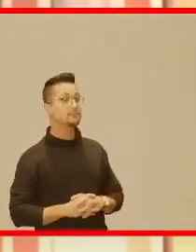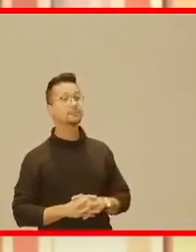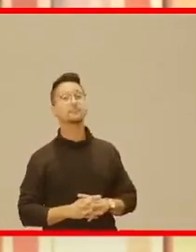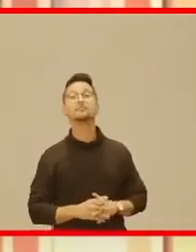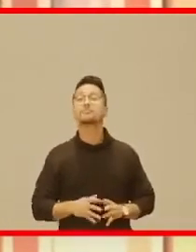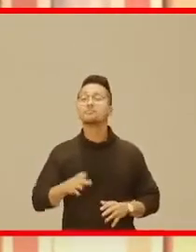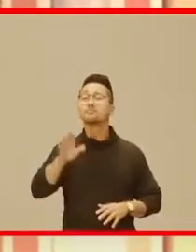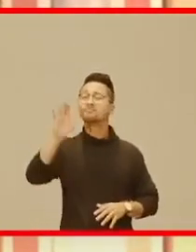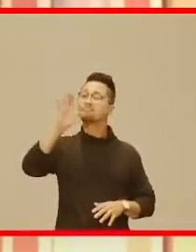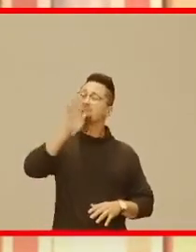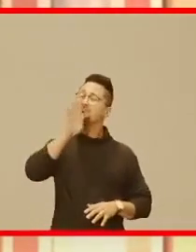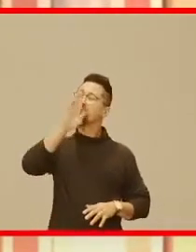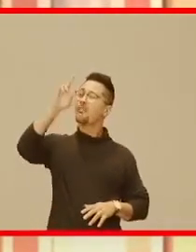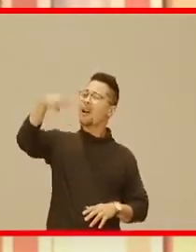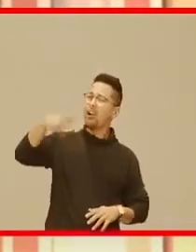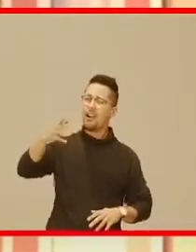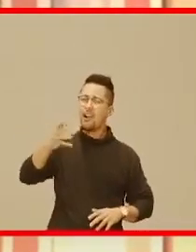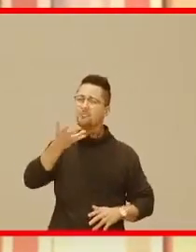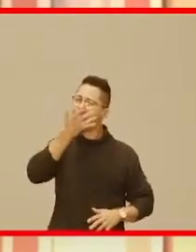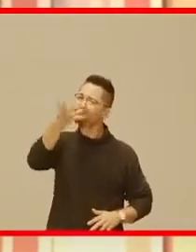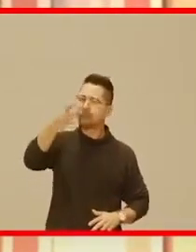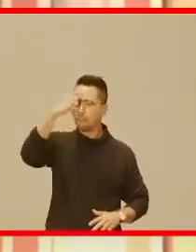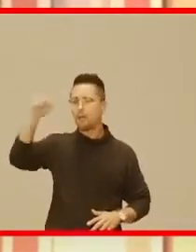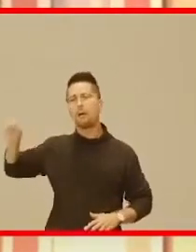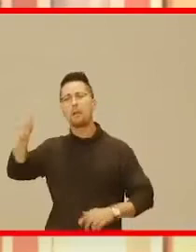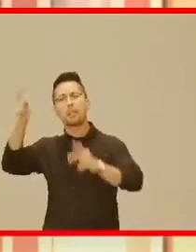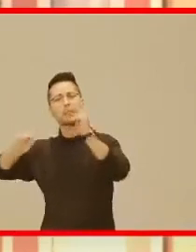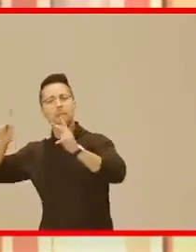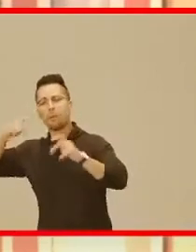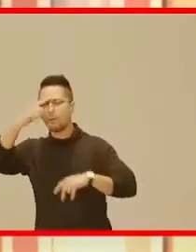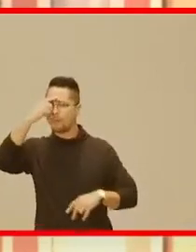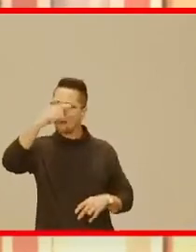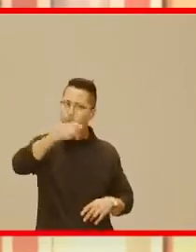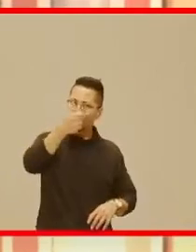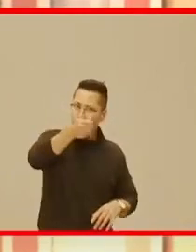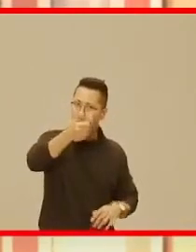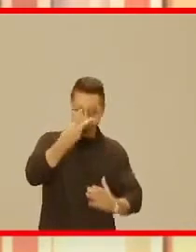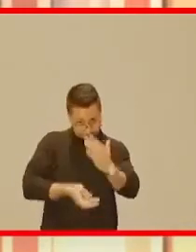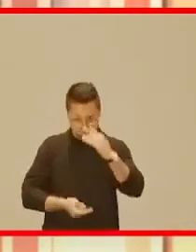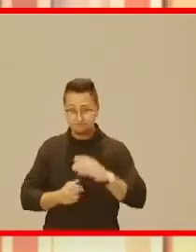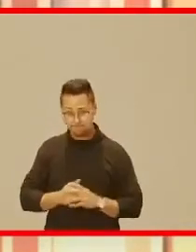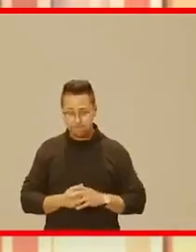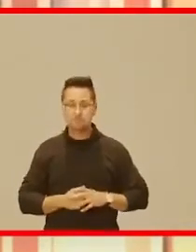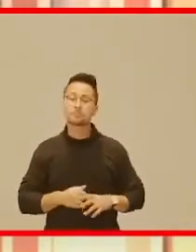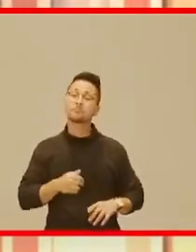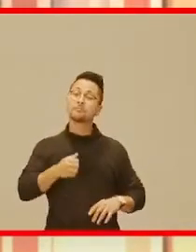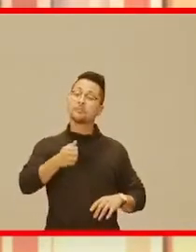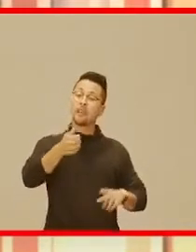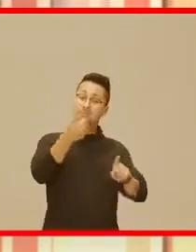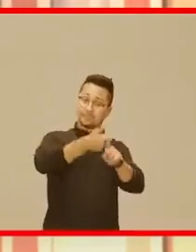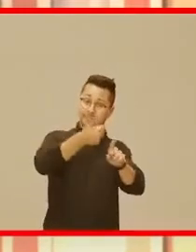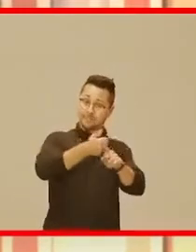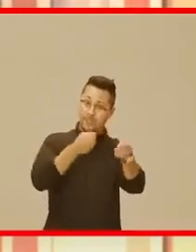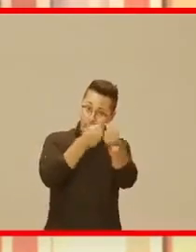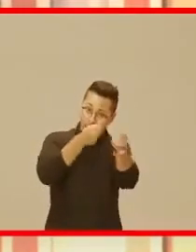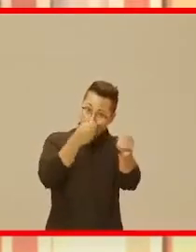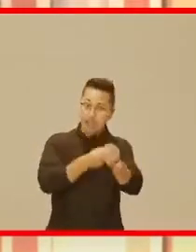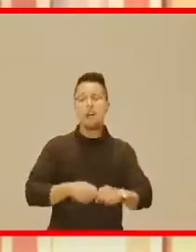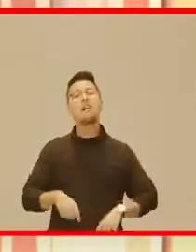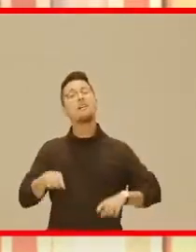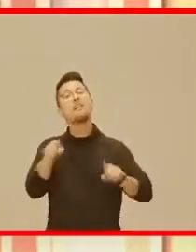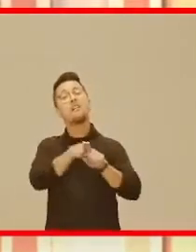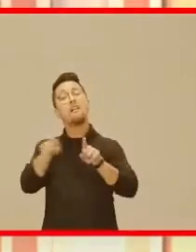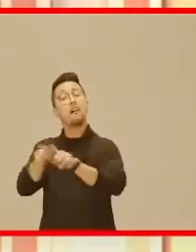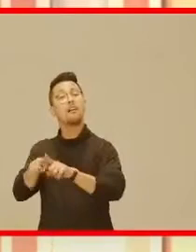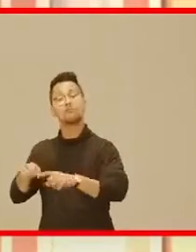Raising your voice and speaking up for others or yourself. There's self-advocacy, and then I think there's also advocating